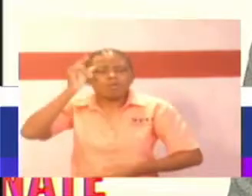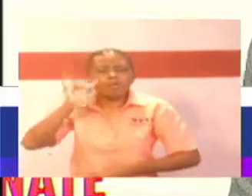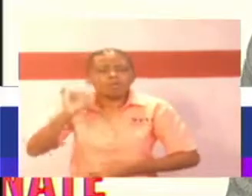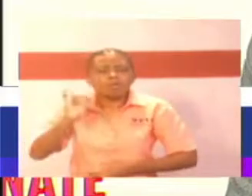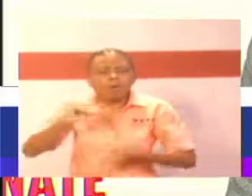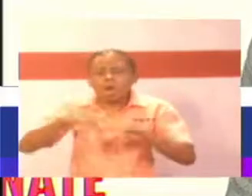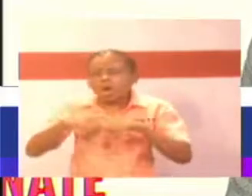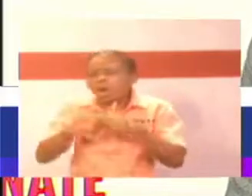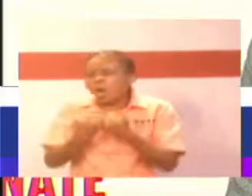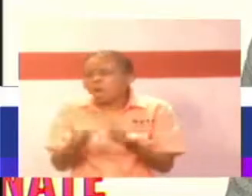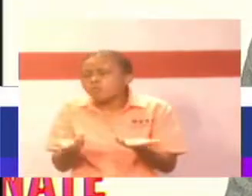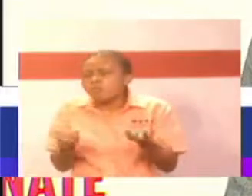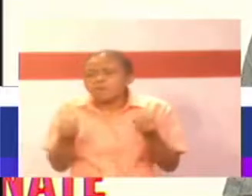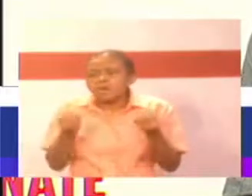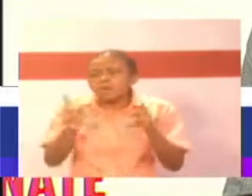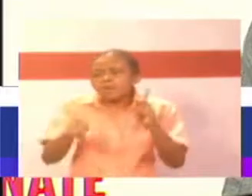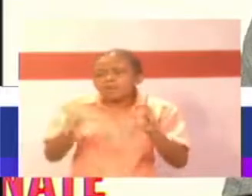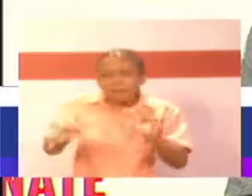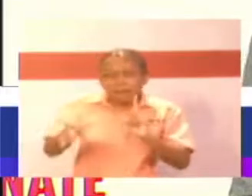the future.